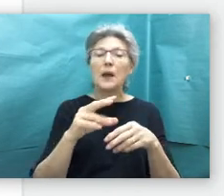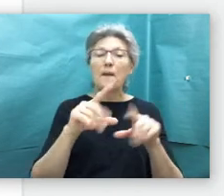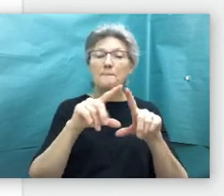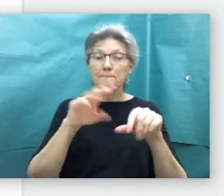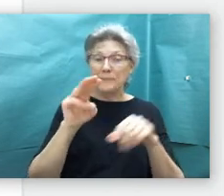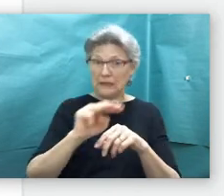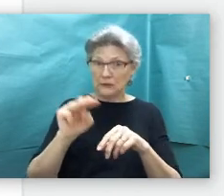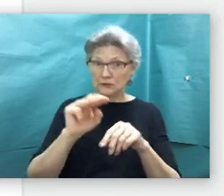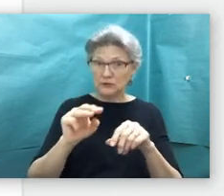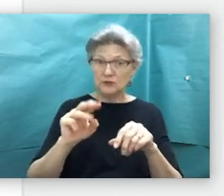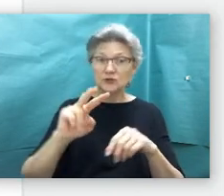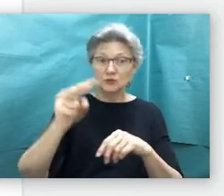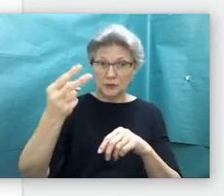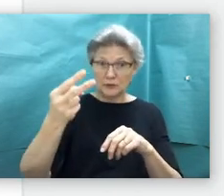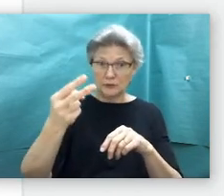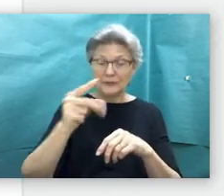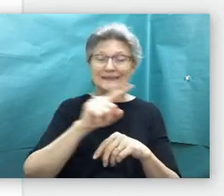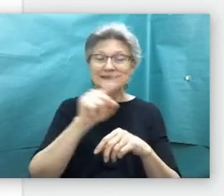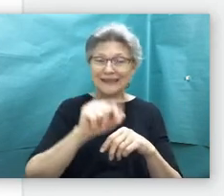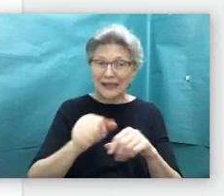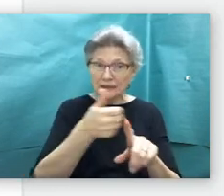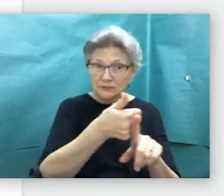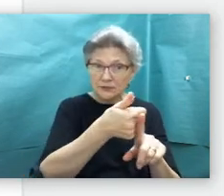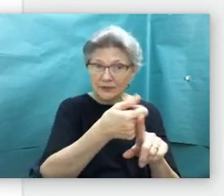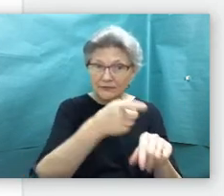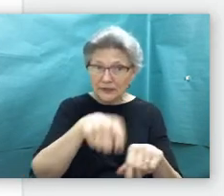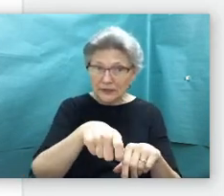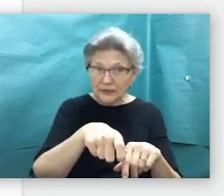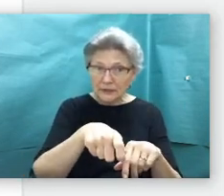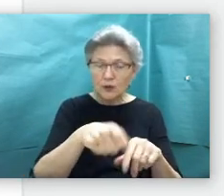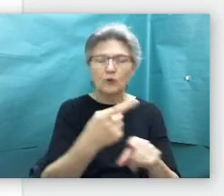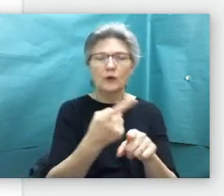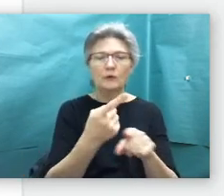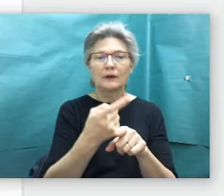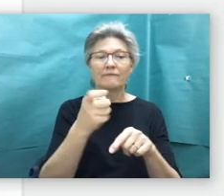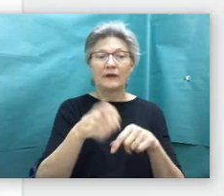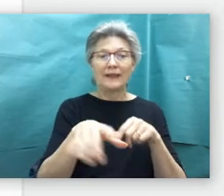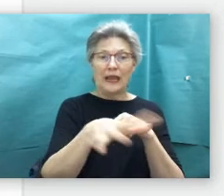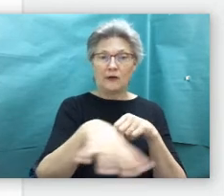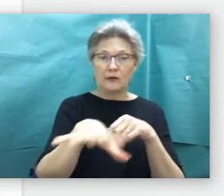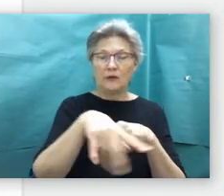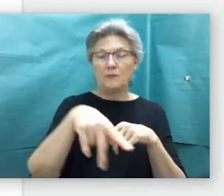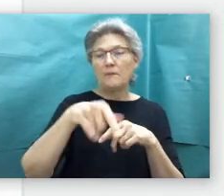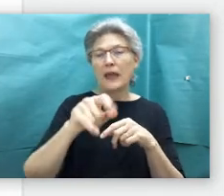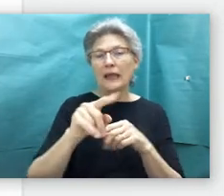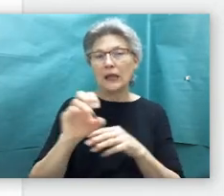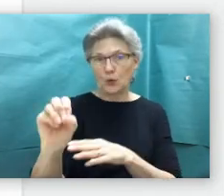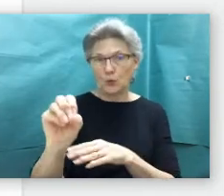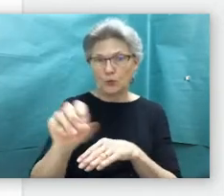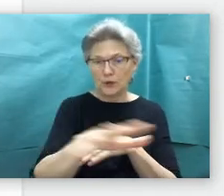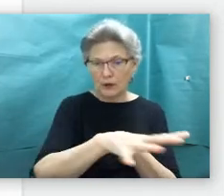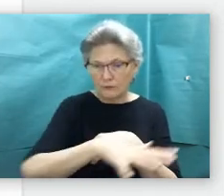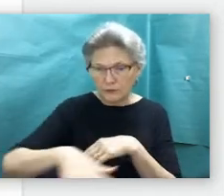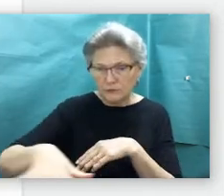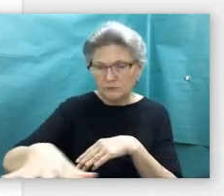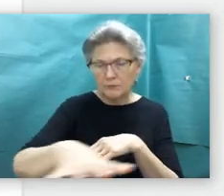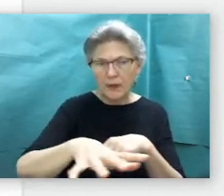of brick Zach needs? Exactly. We need to find the area of the patio that will be covered by